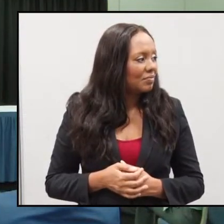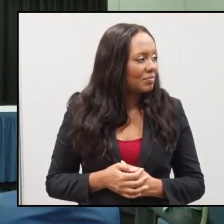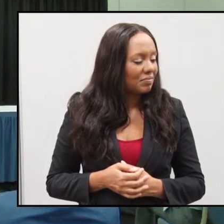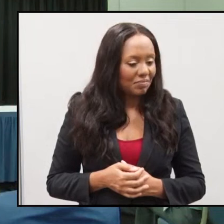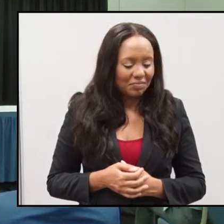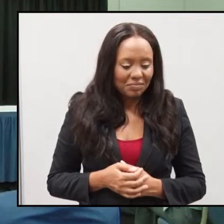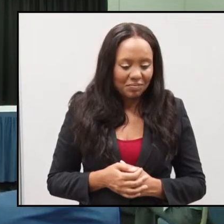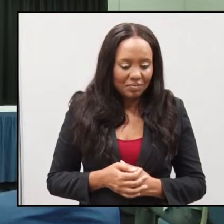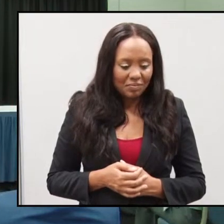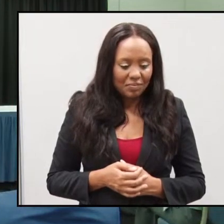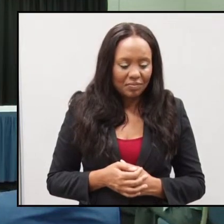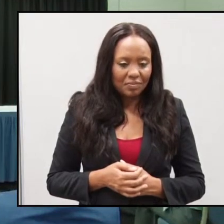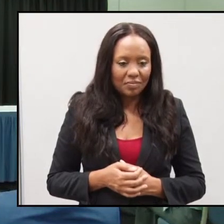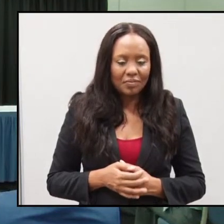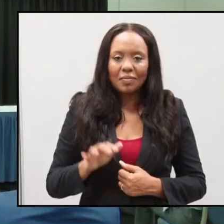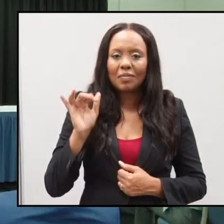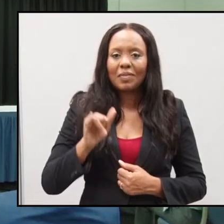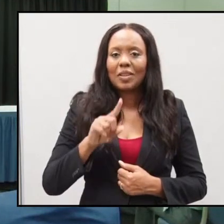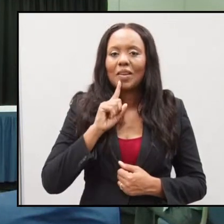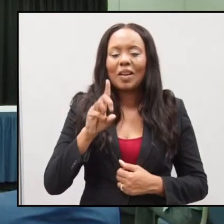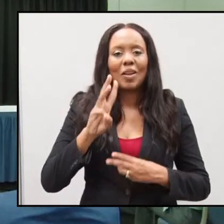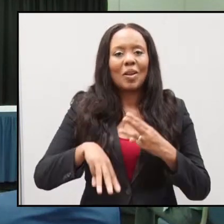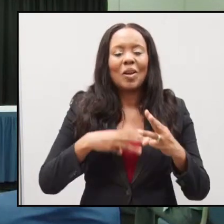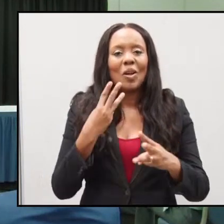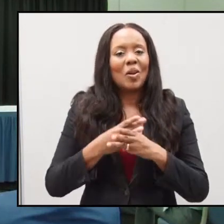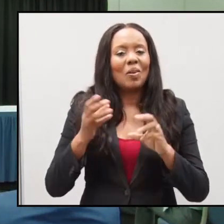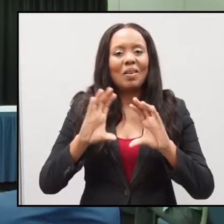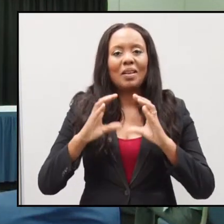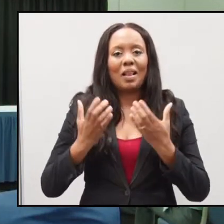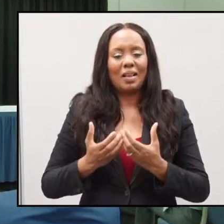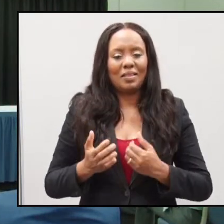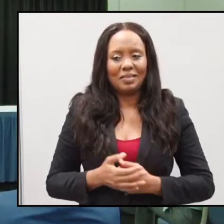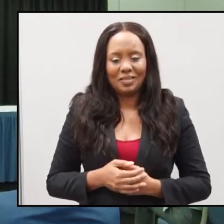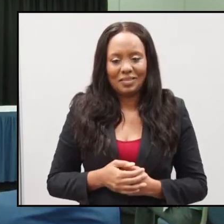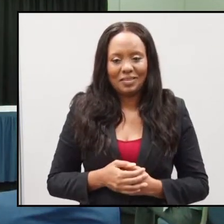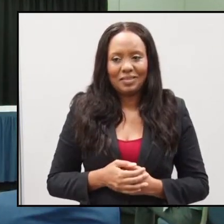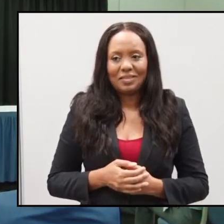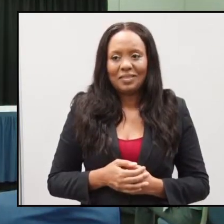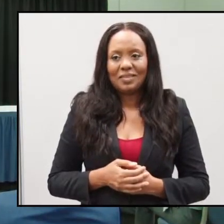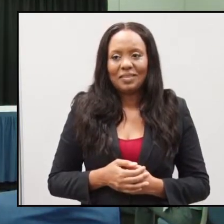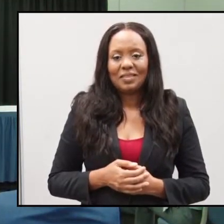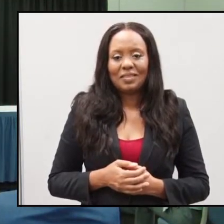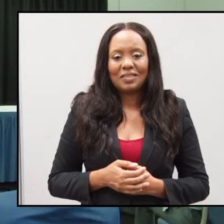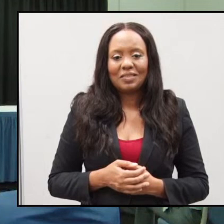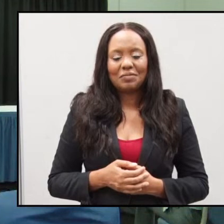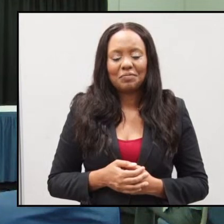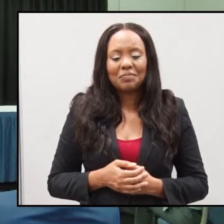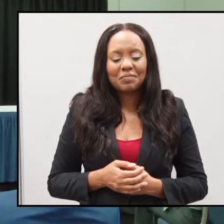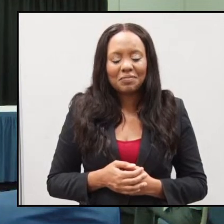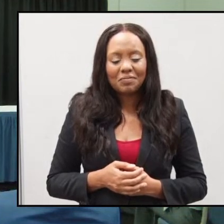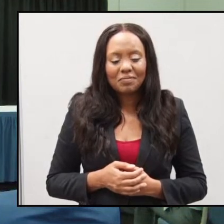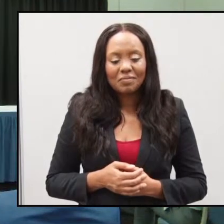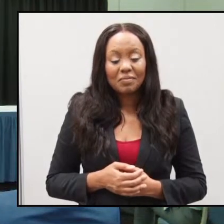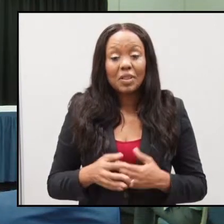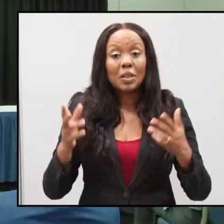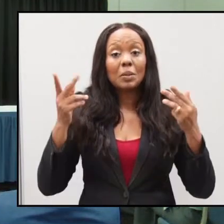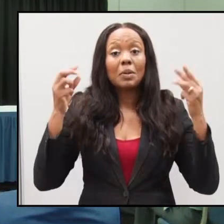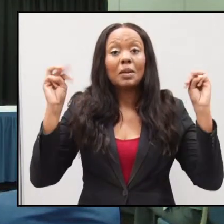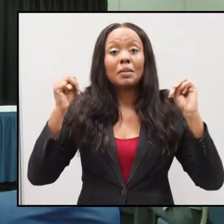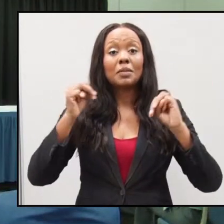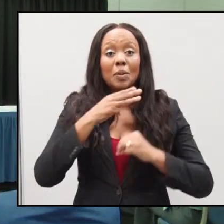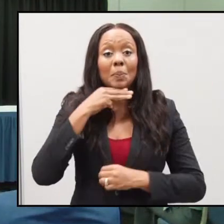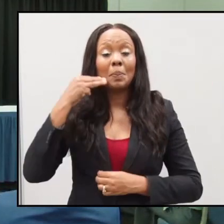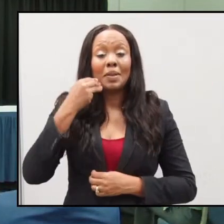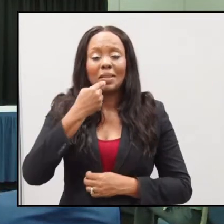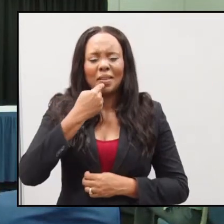is absolutely world class. To give you your credit, as the Prime Minister said, we do